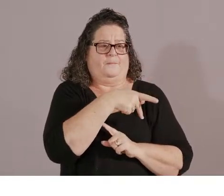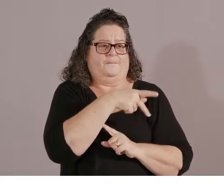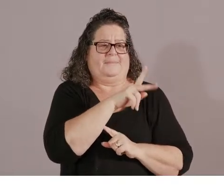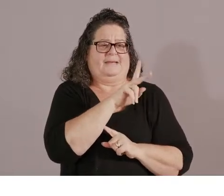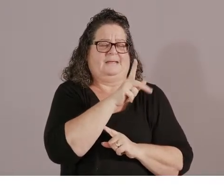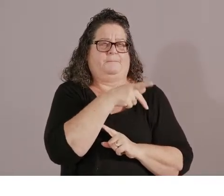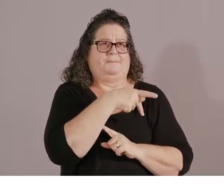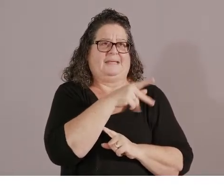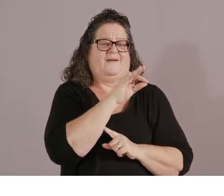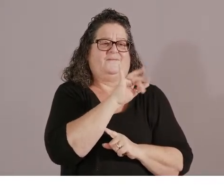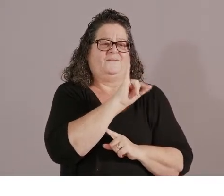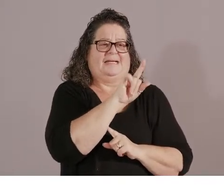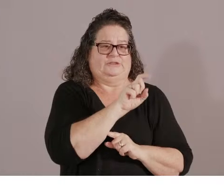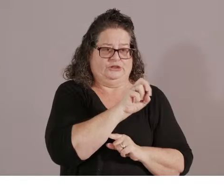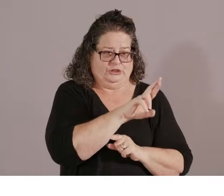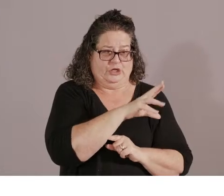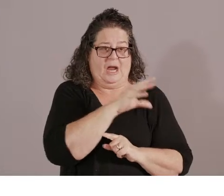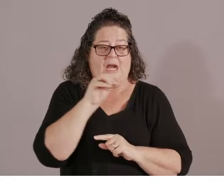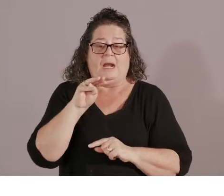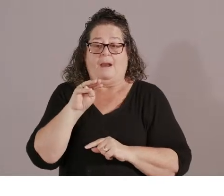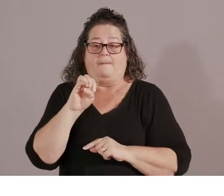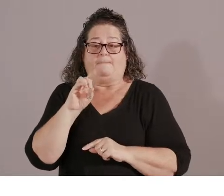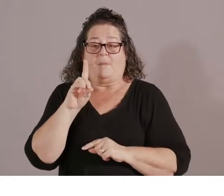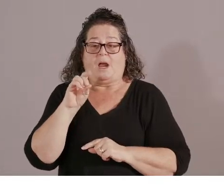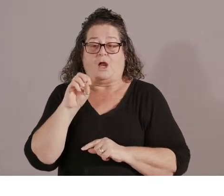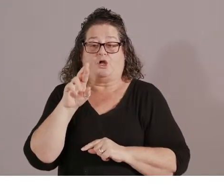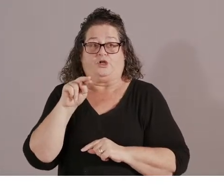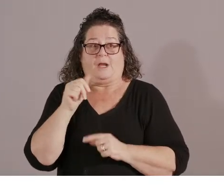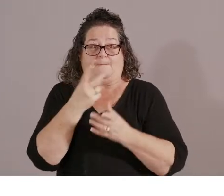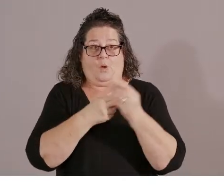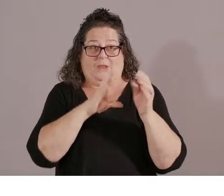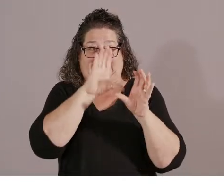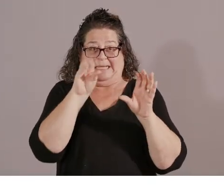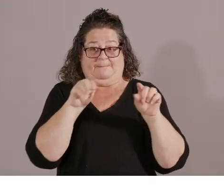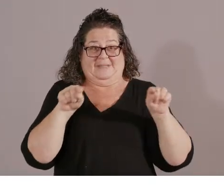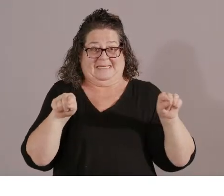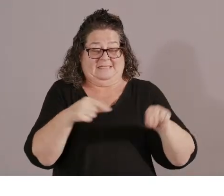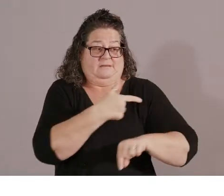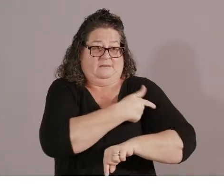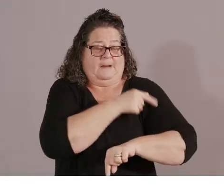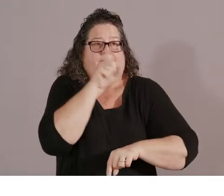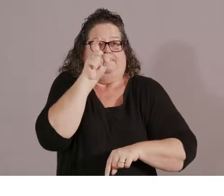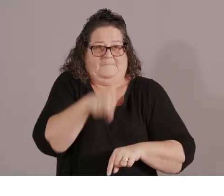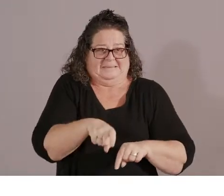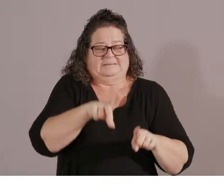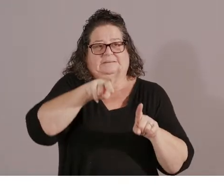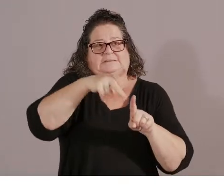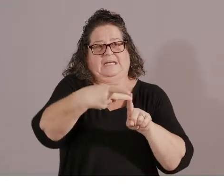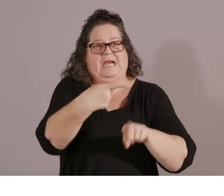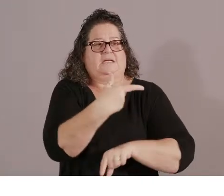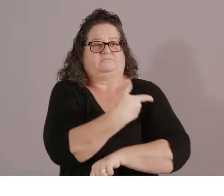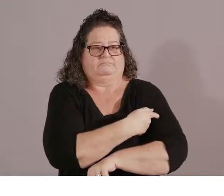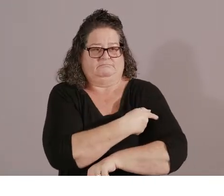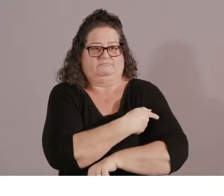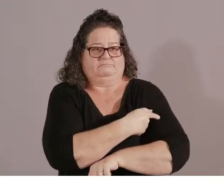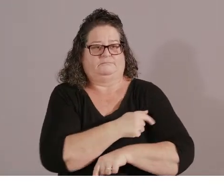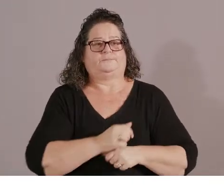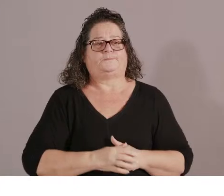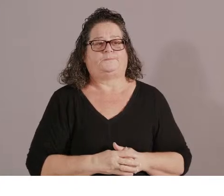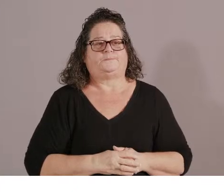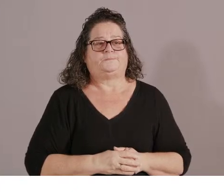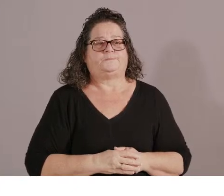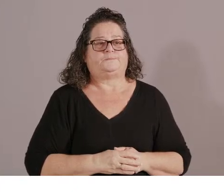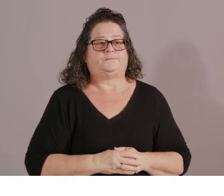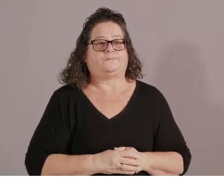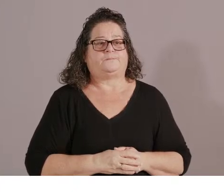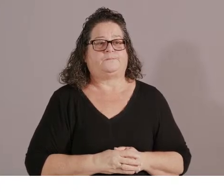that so they won't be complete until they've had both doses. But you can see that we've had over 315,000